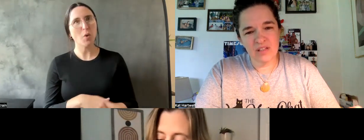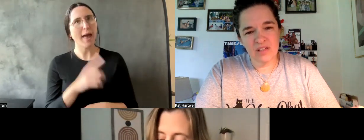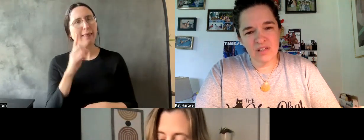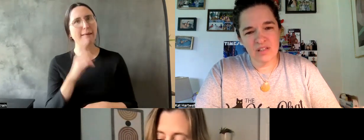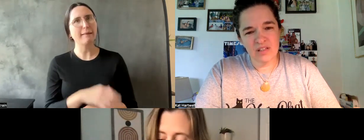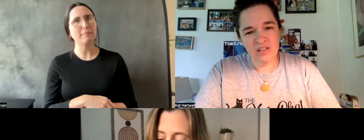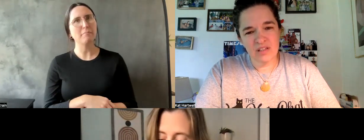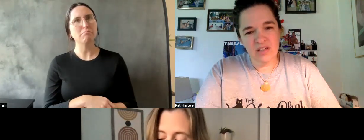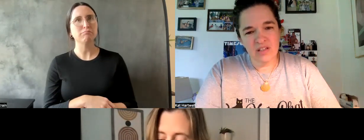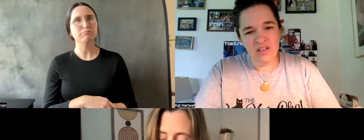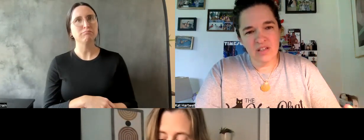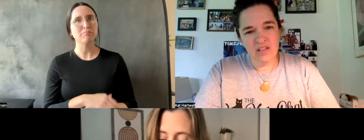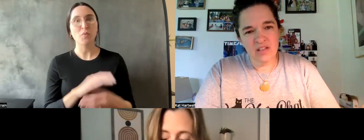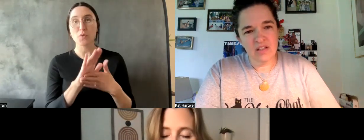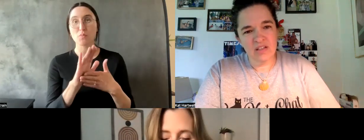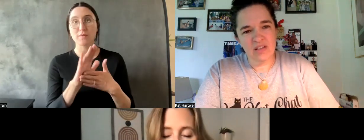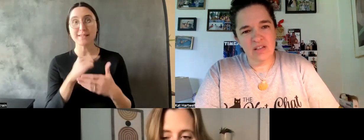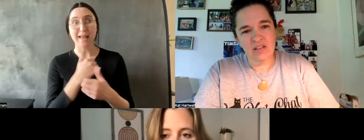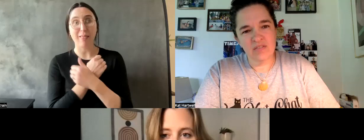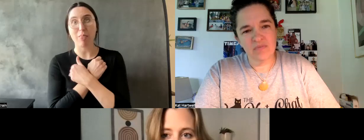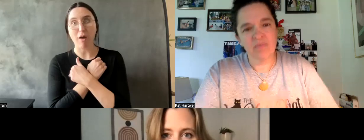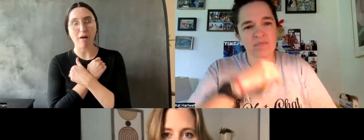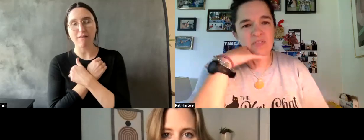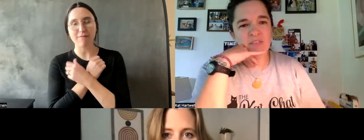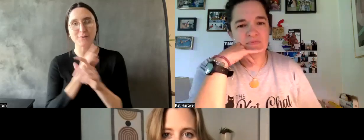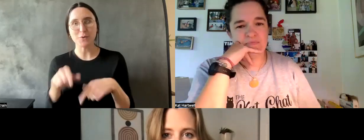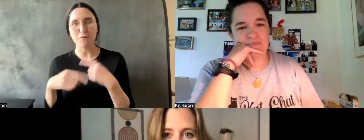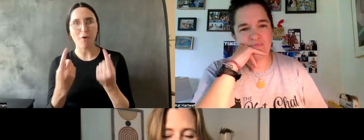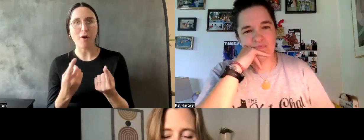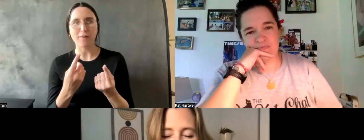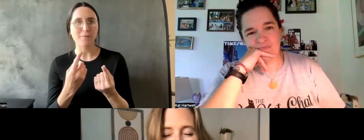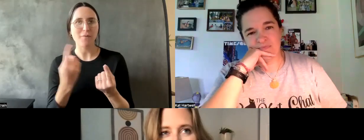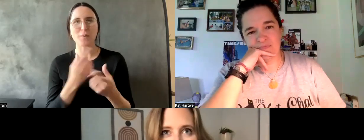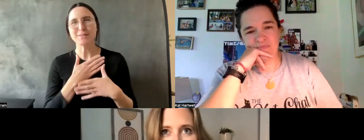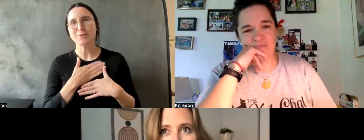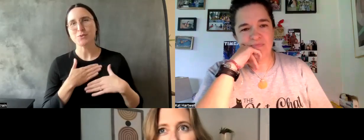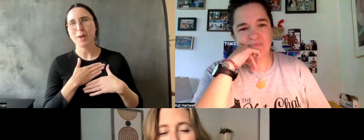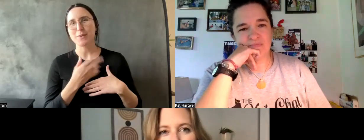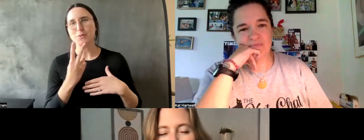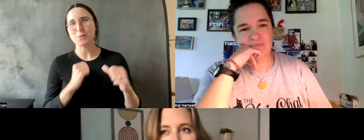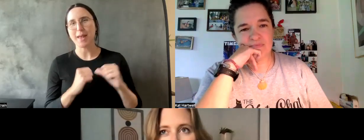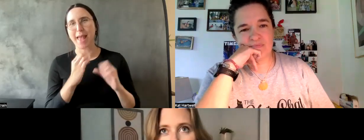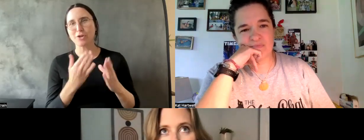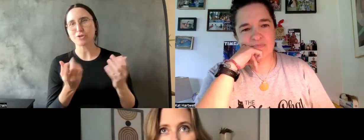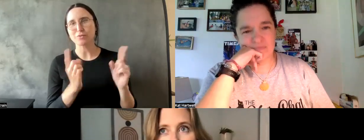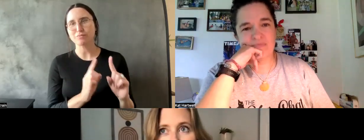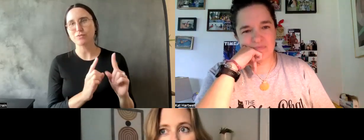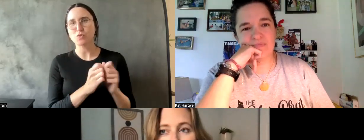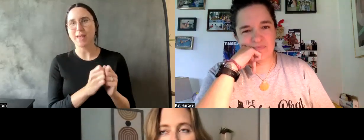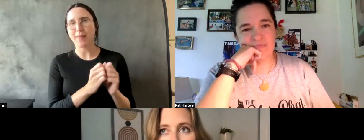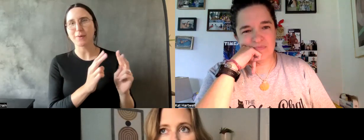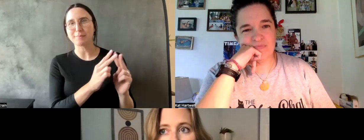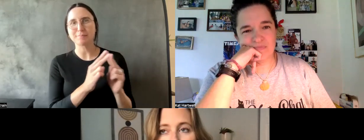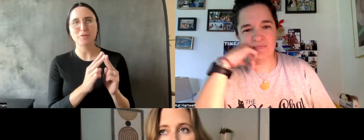I think the movies that I love, I've loved the two actors together. So I don't know that I have any that I'm like, oh God, don't pair